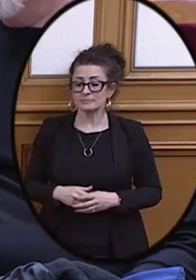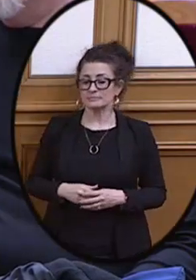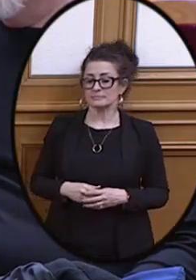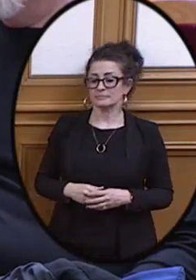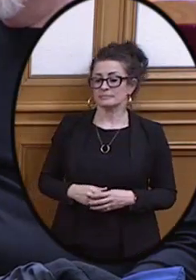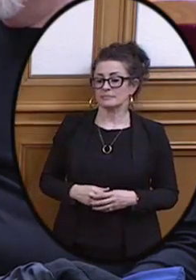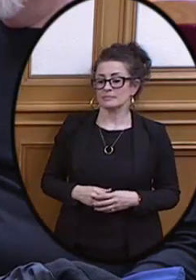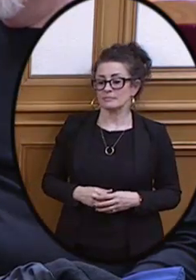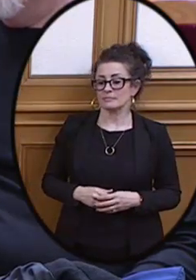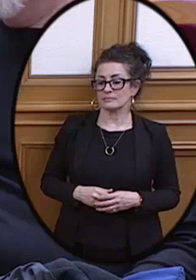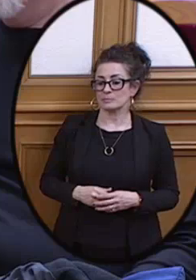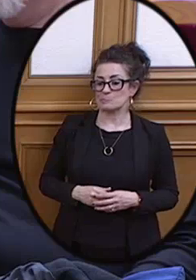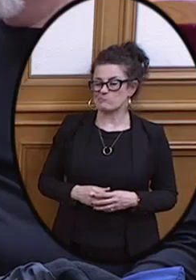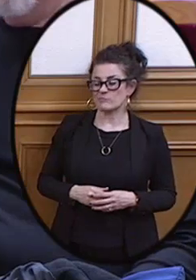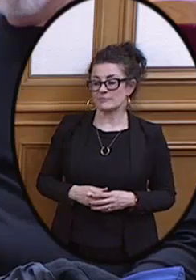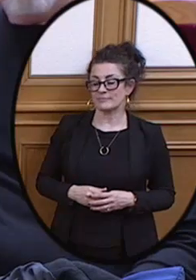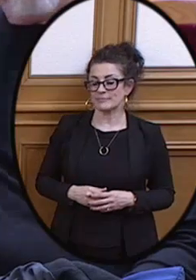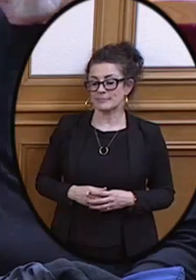I'd like to point out that